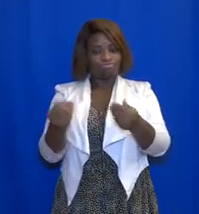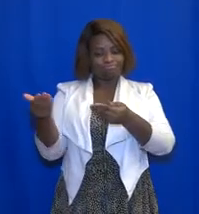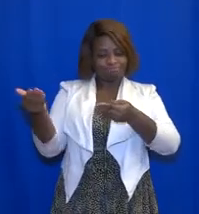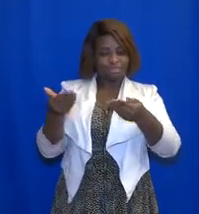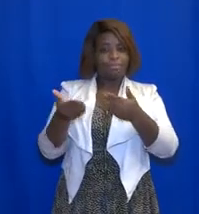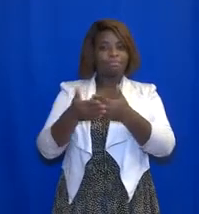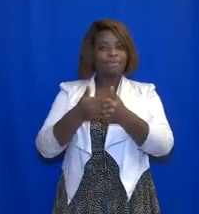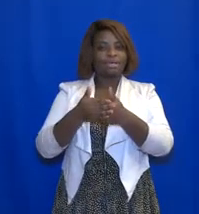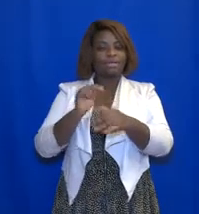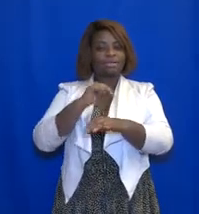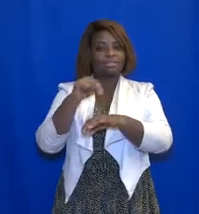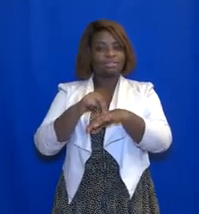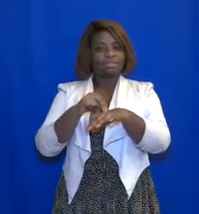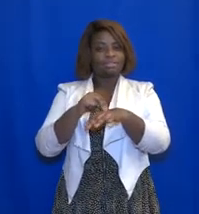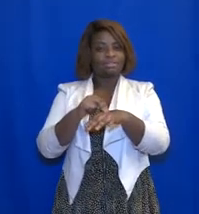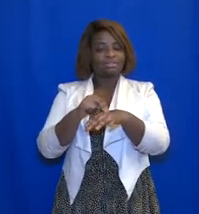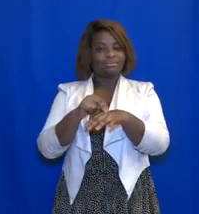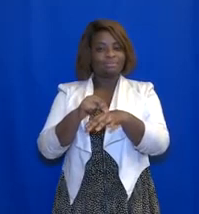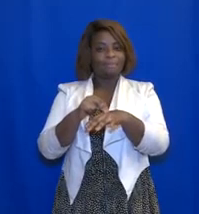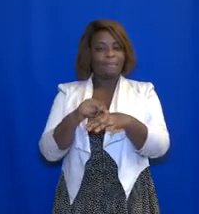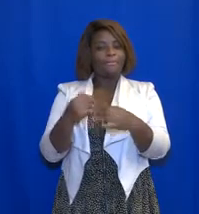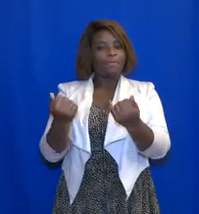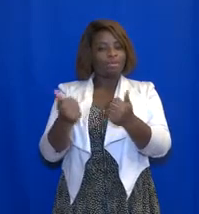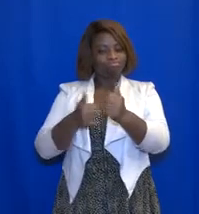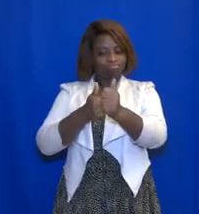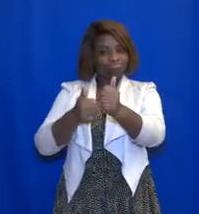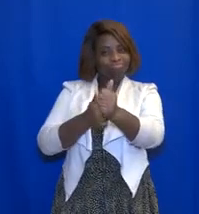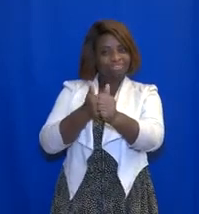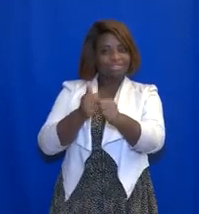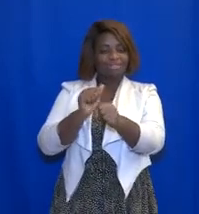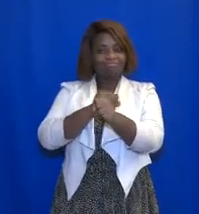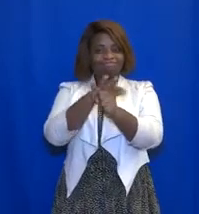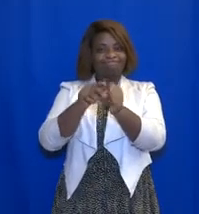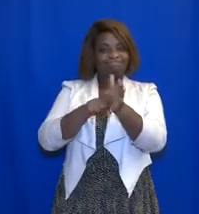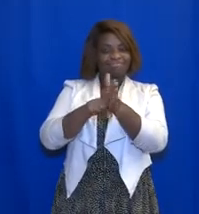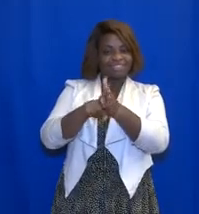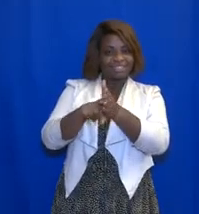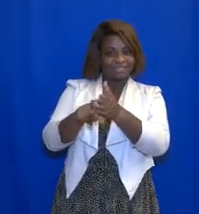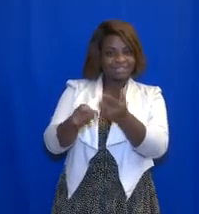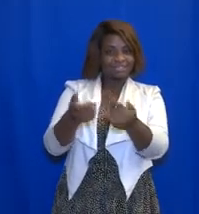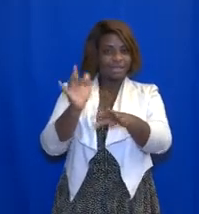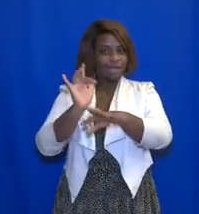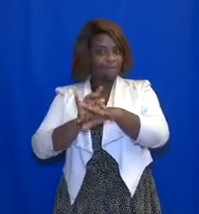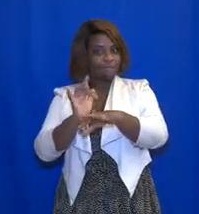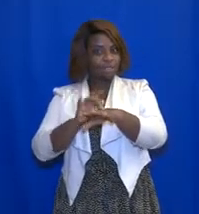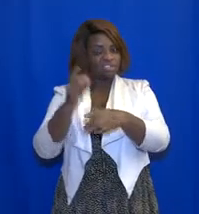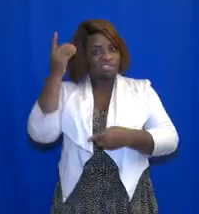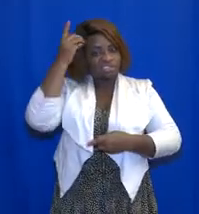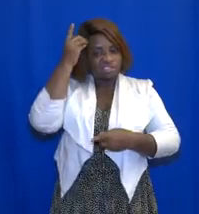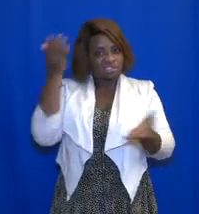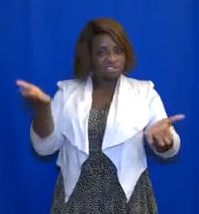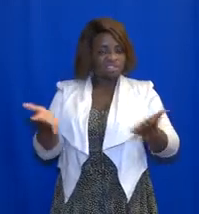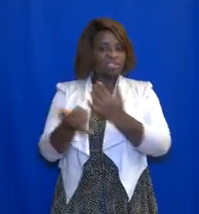our nation back to normalcy following the outbreak of the novel COVID-19 disease in our